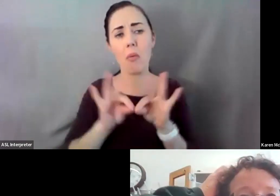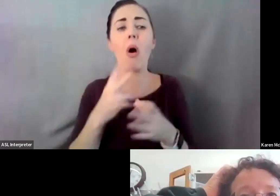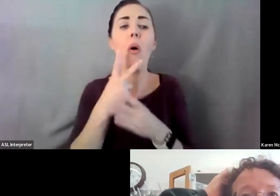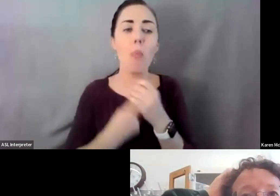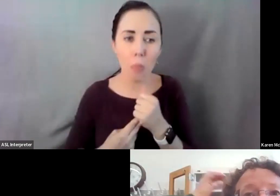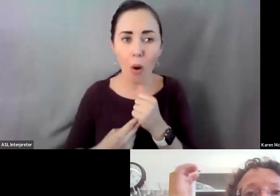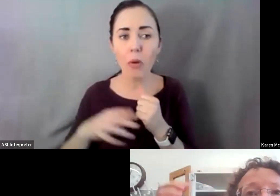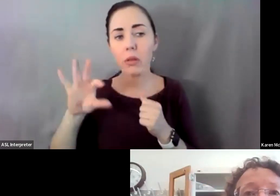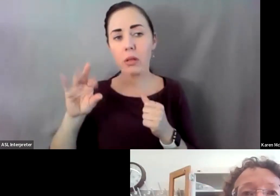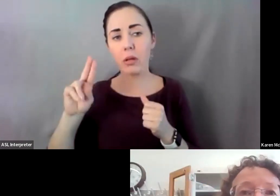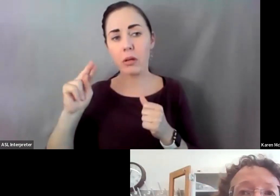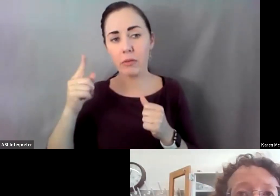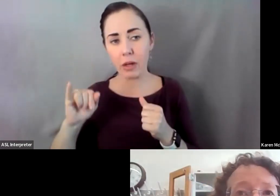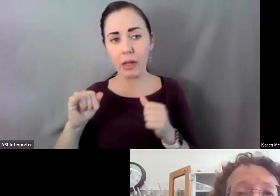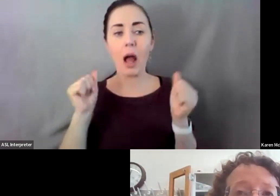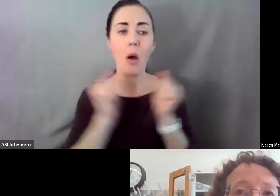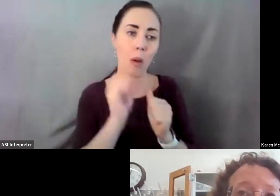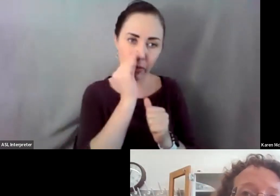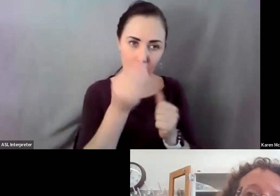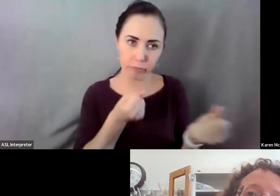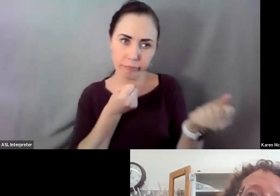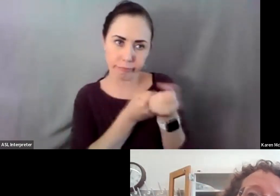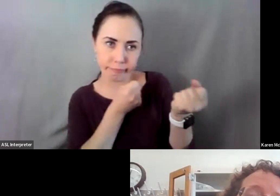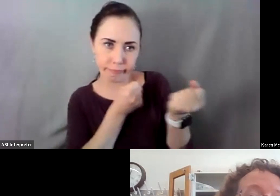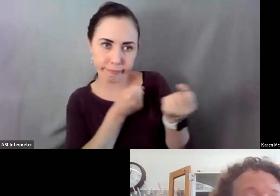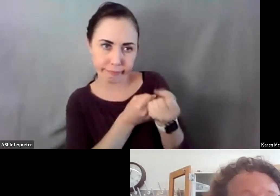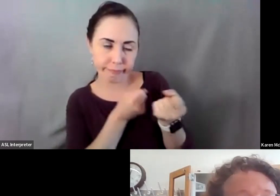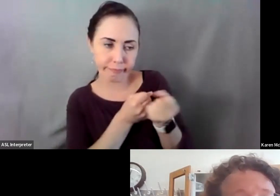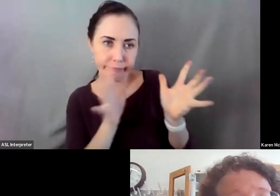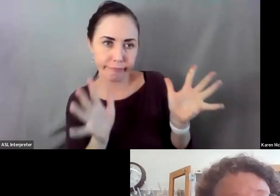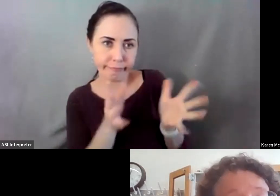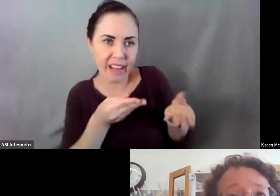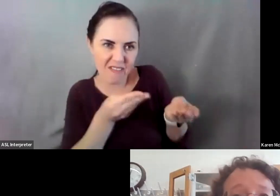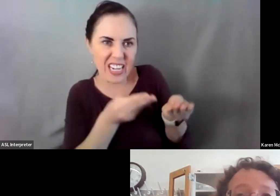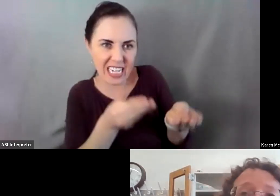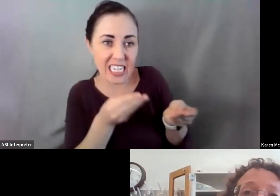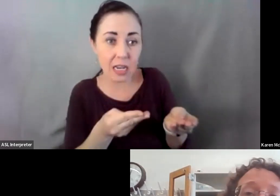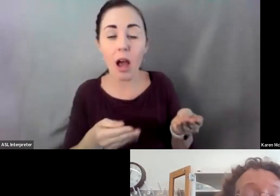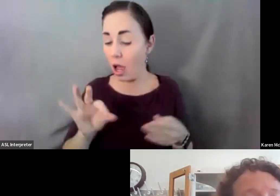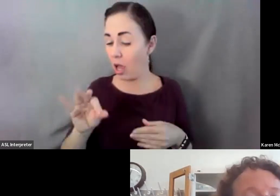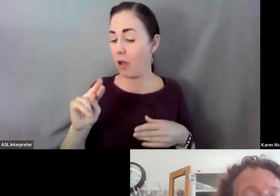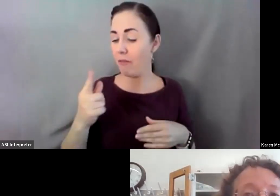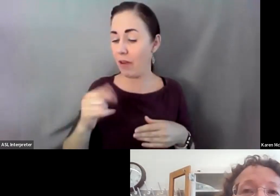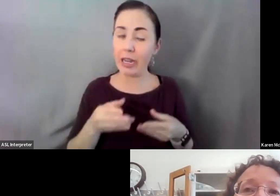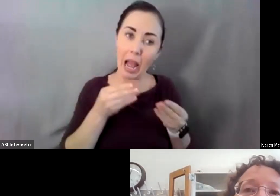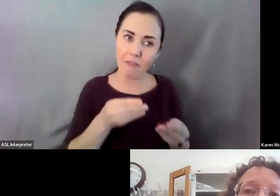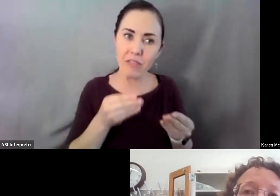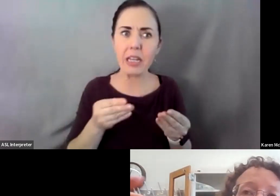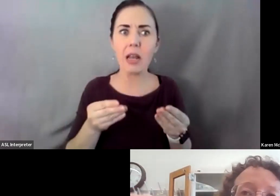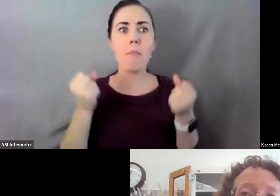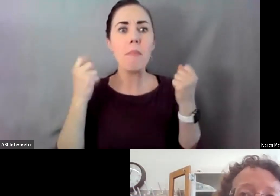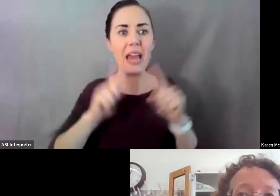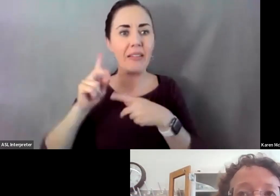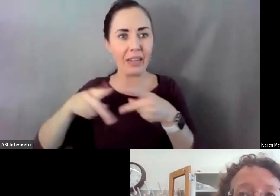to work. Now, the fungi feed the plants, and not just orchids, but all plants, almost all plants,